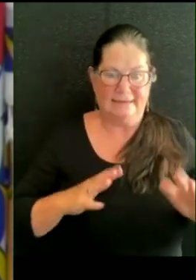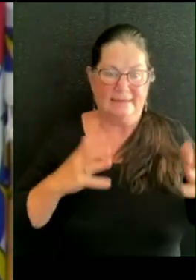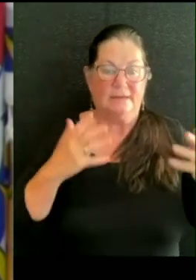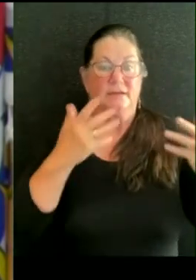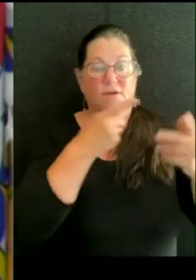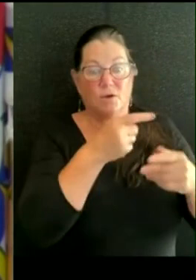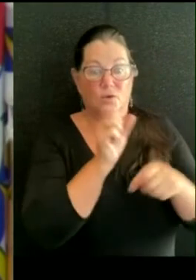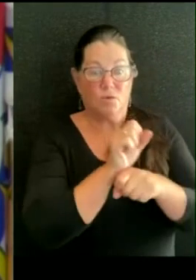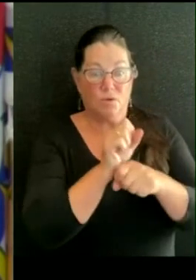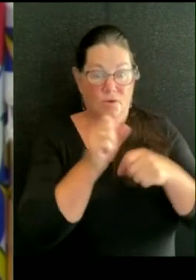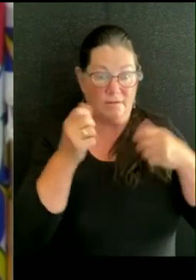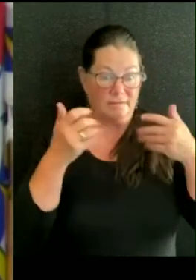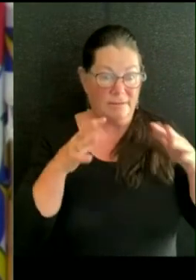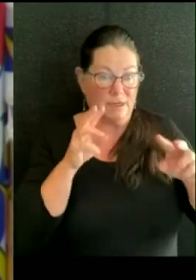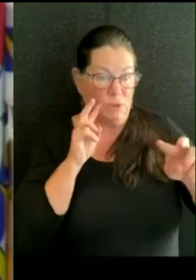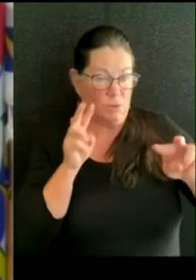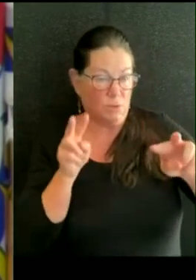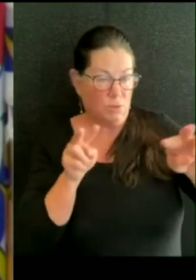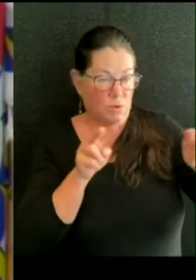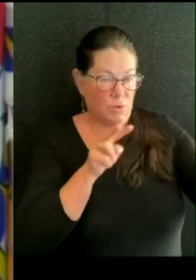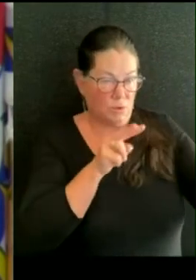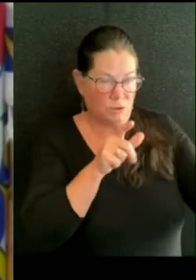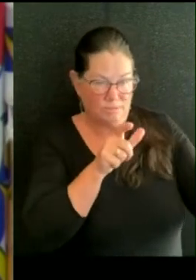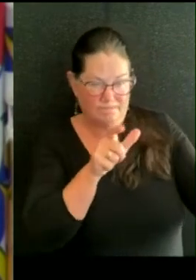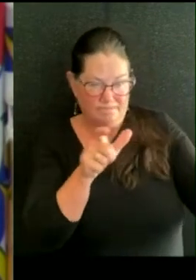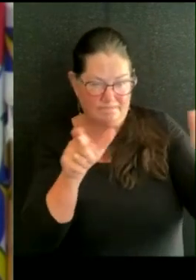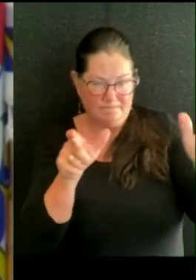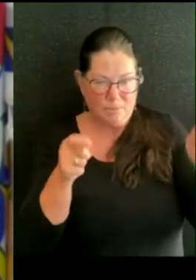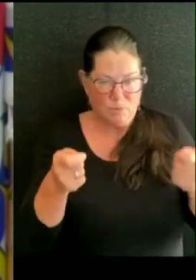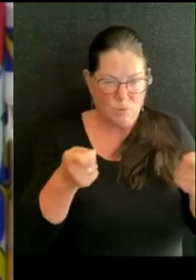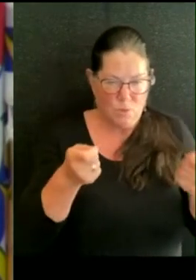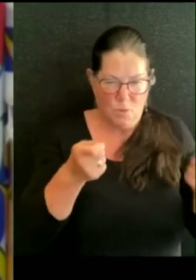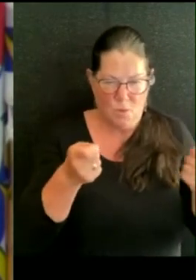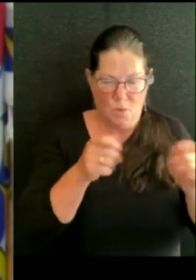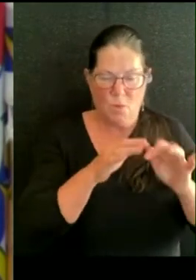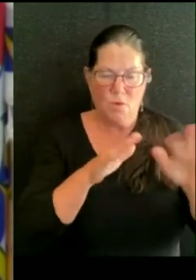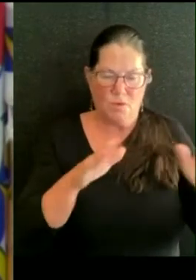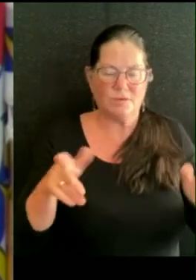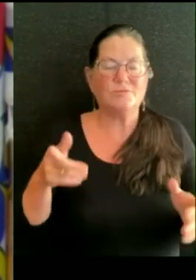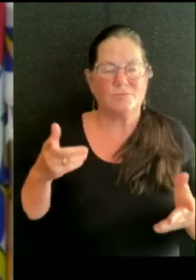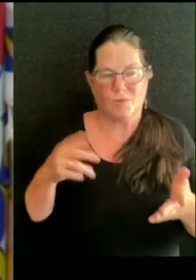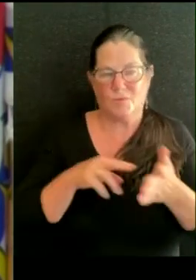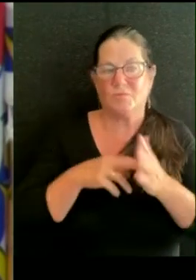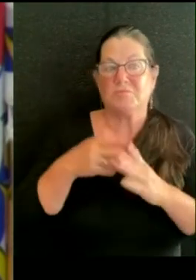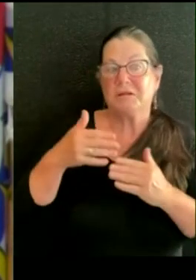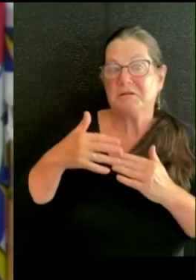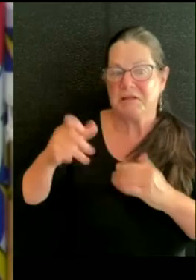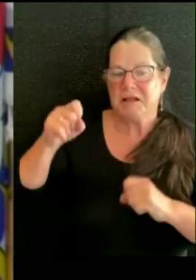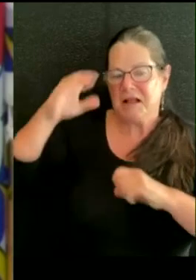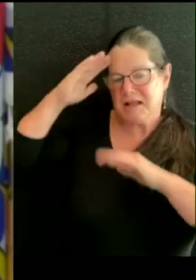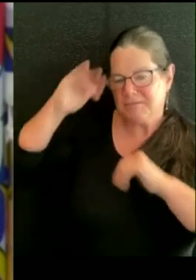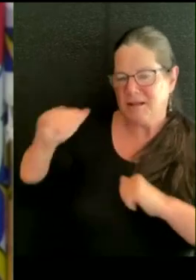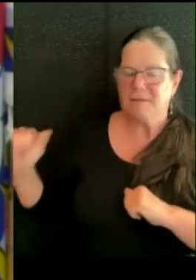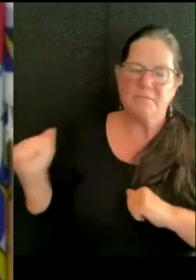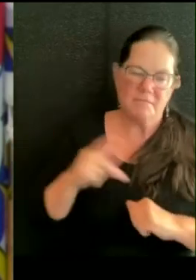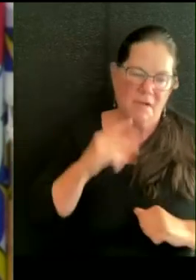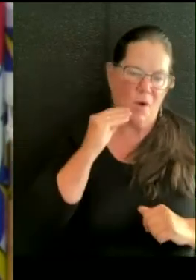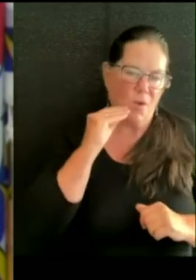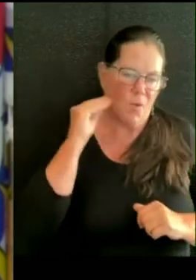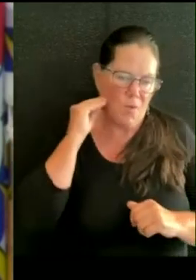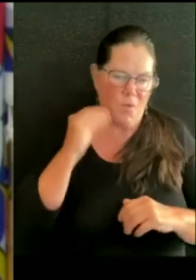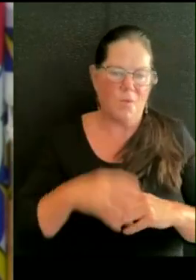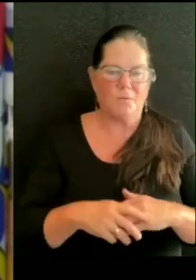behavior allows, I expect that residents will be able to go back home in that neighborhood. This will be